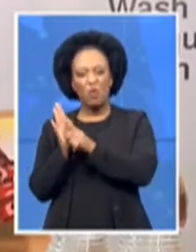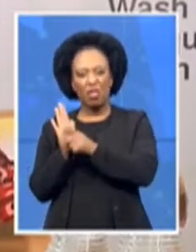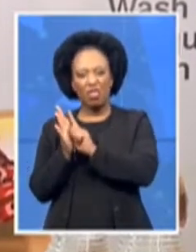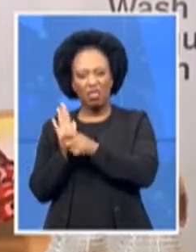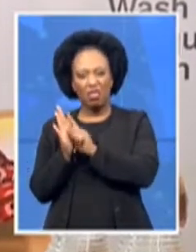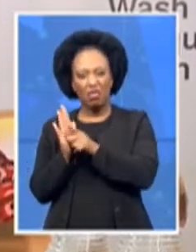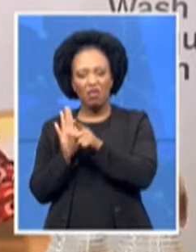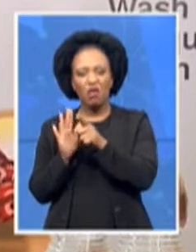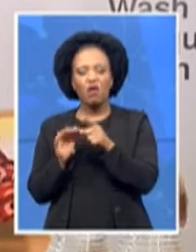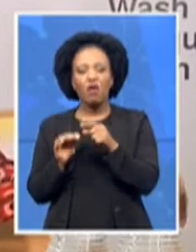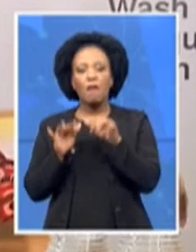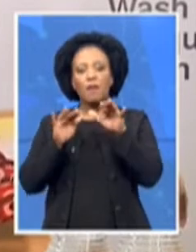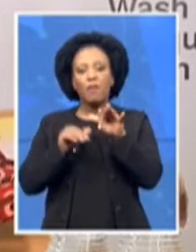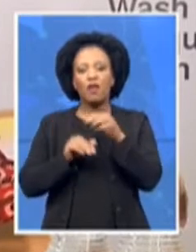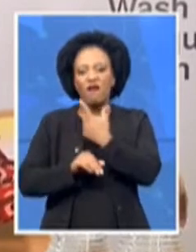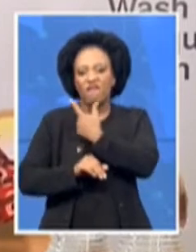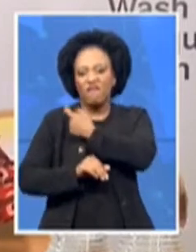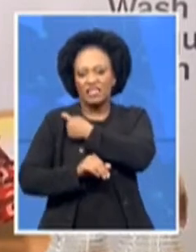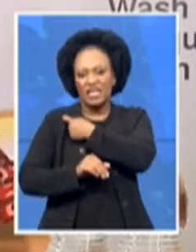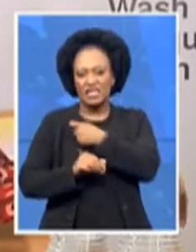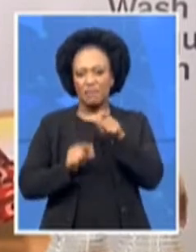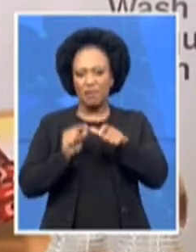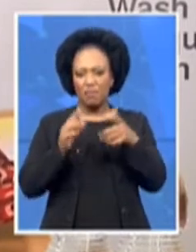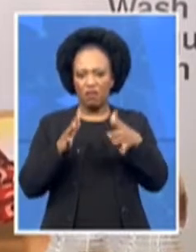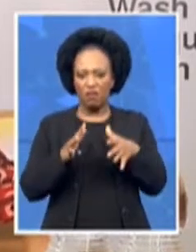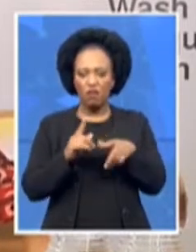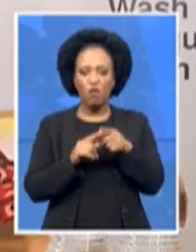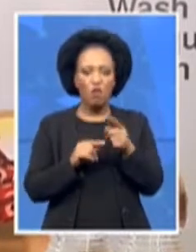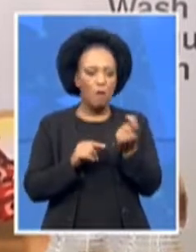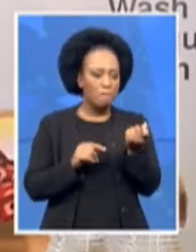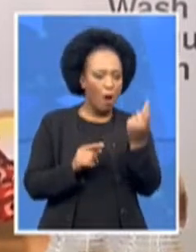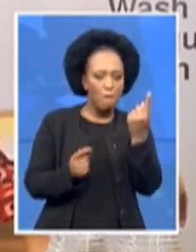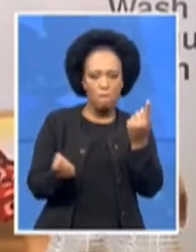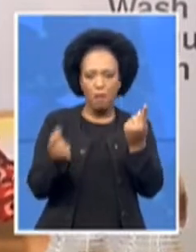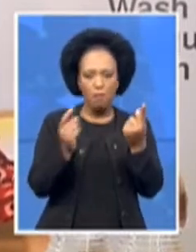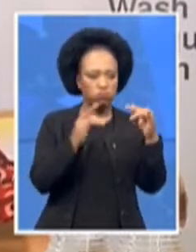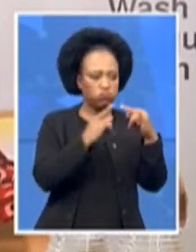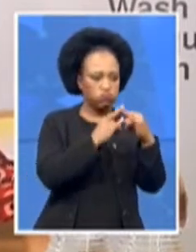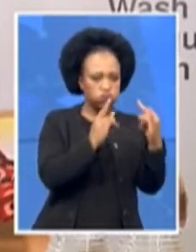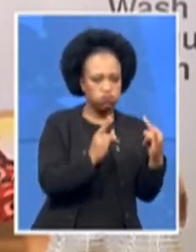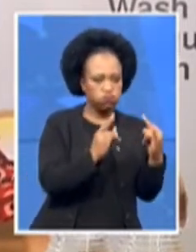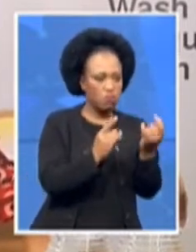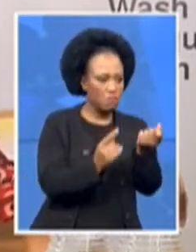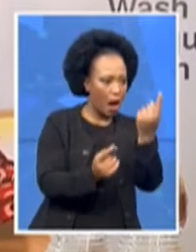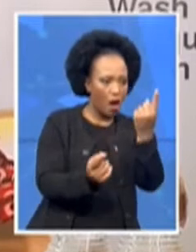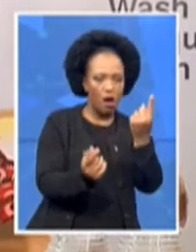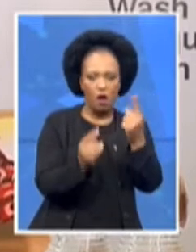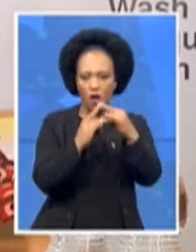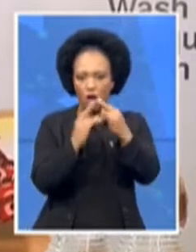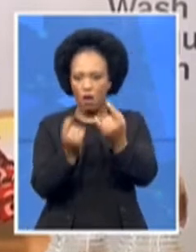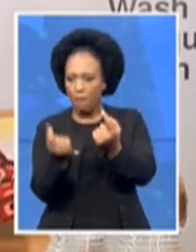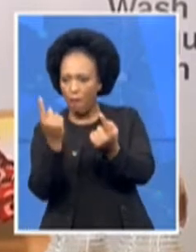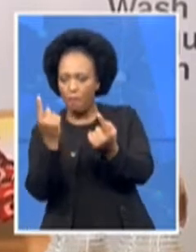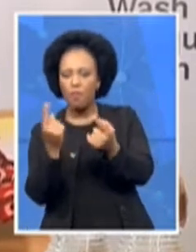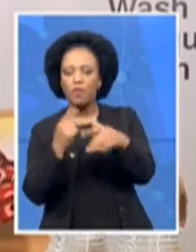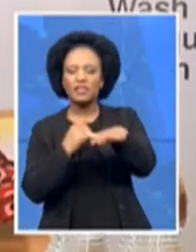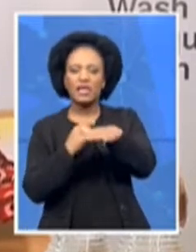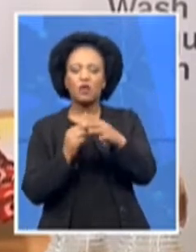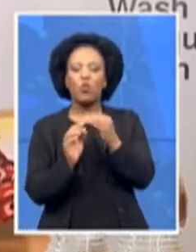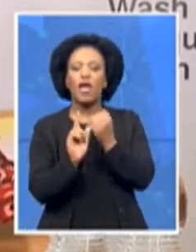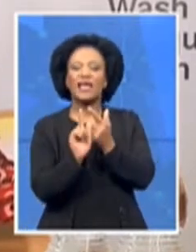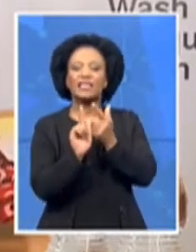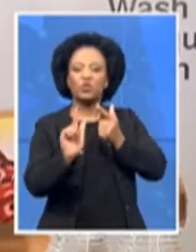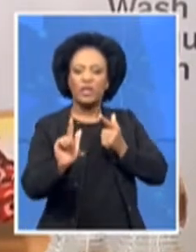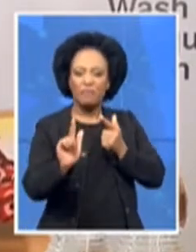got the pop-up sites that they're creating in all the townships. So we definitely are going to make sure that we work